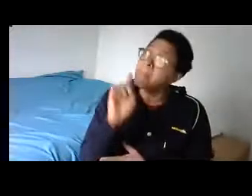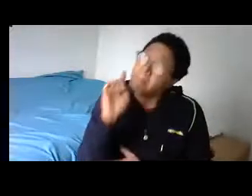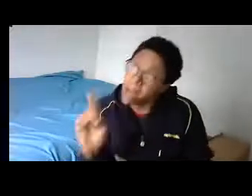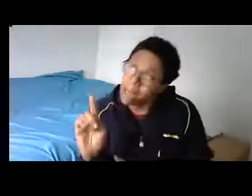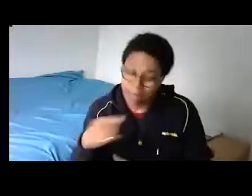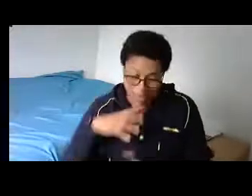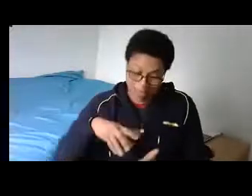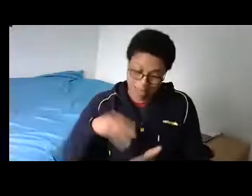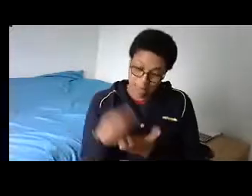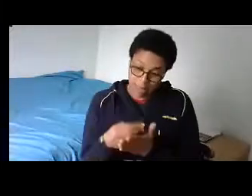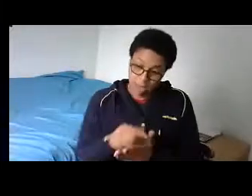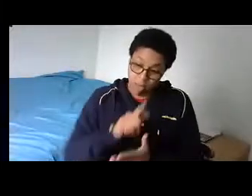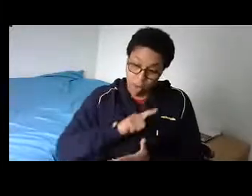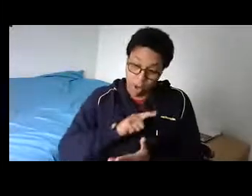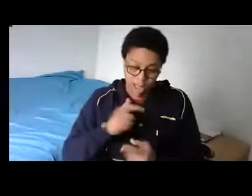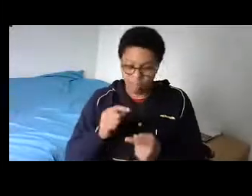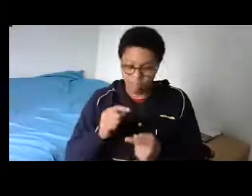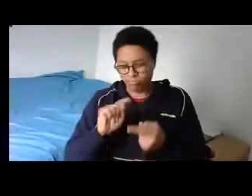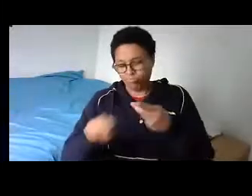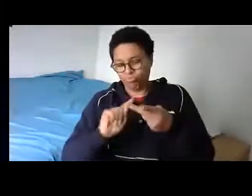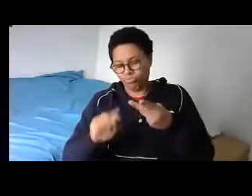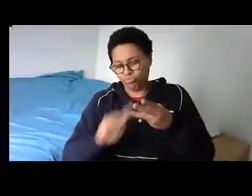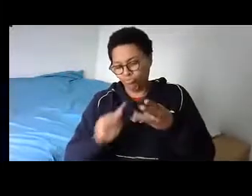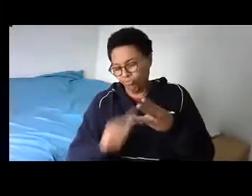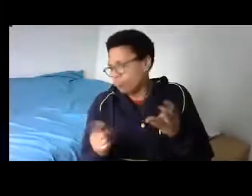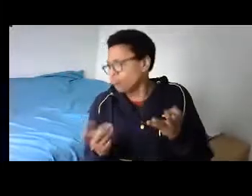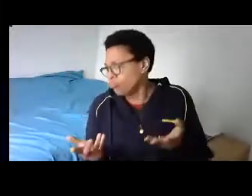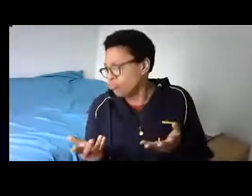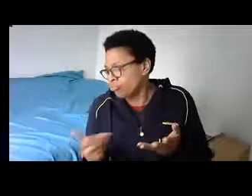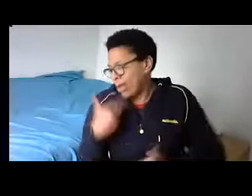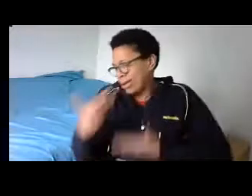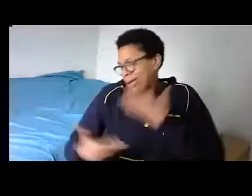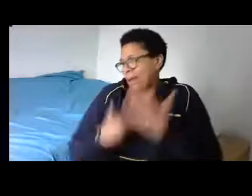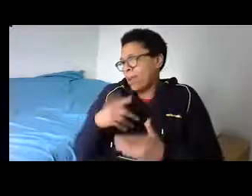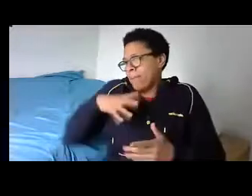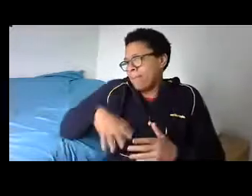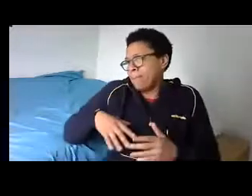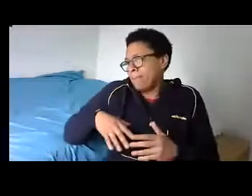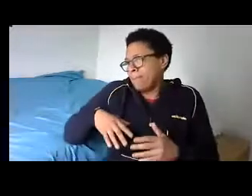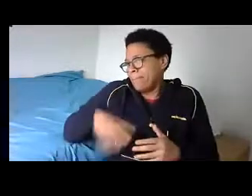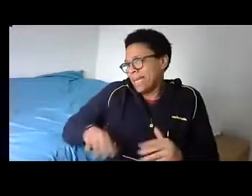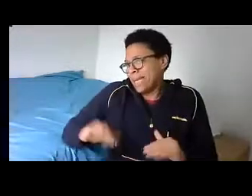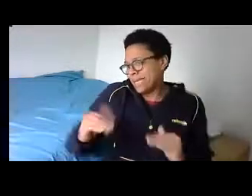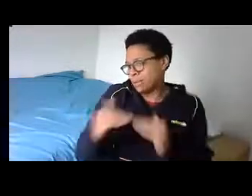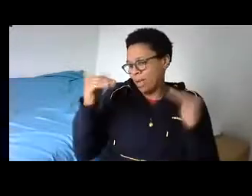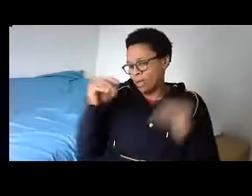do, something else which would meet my needs in the care plan.